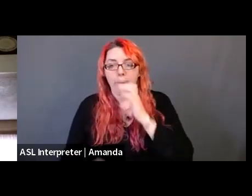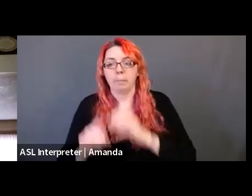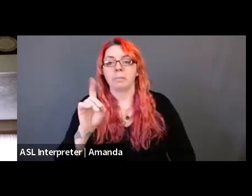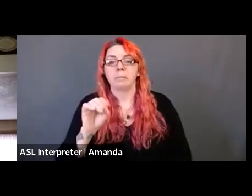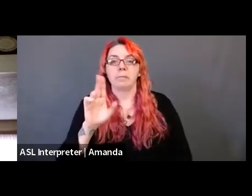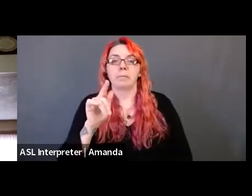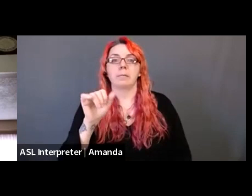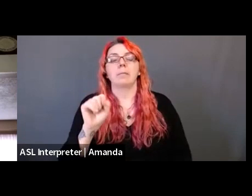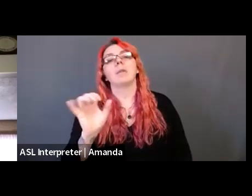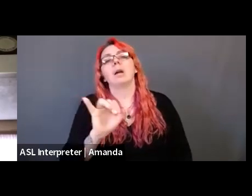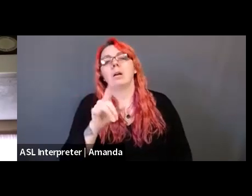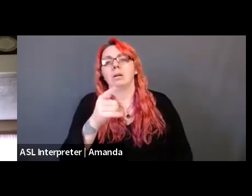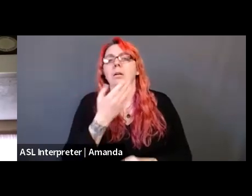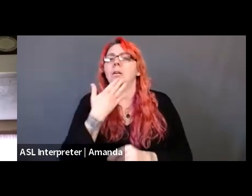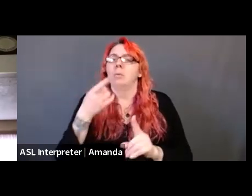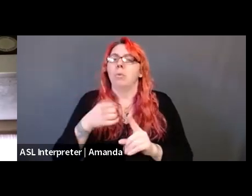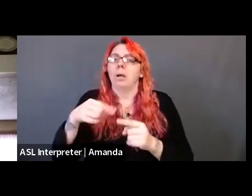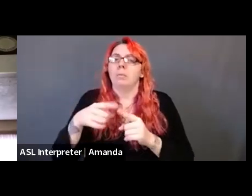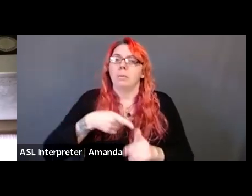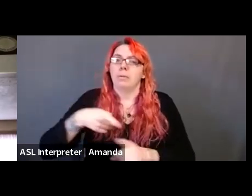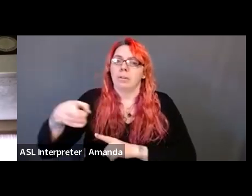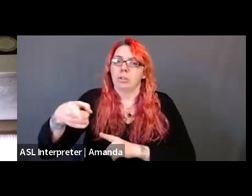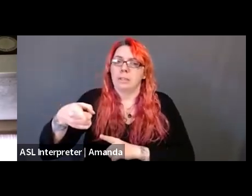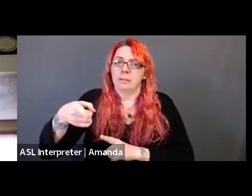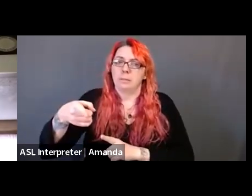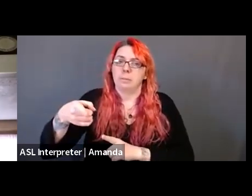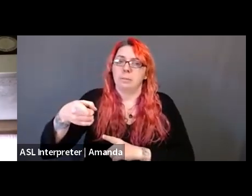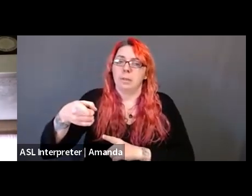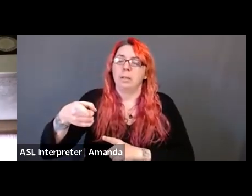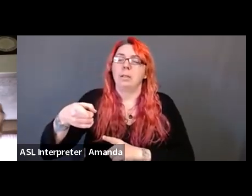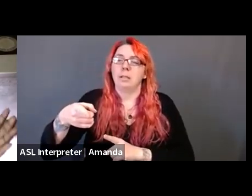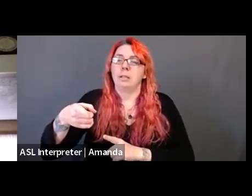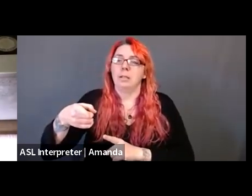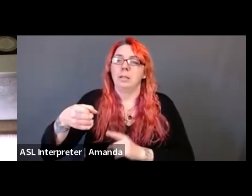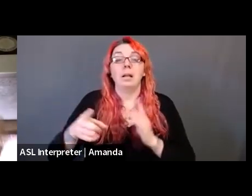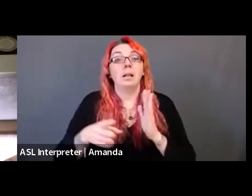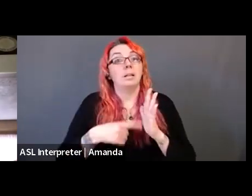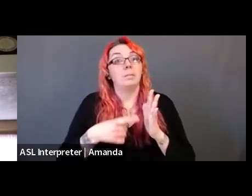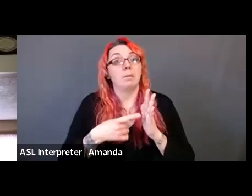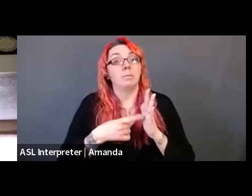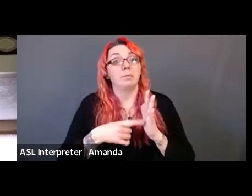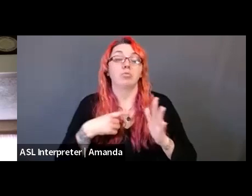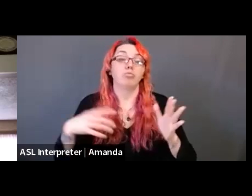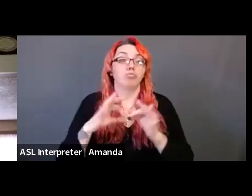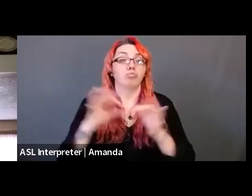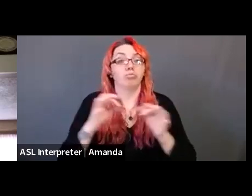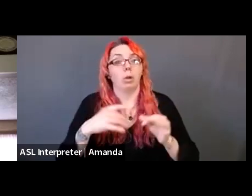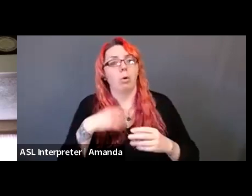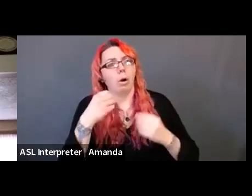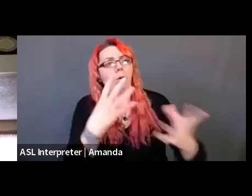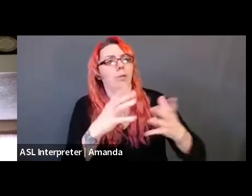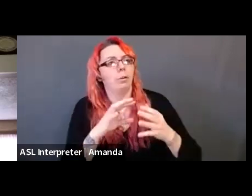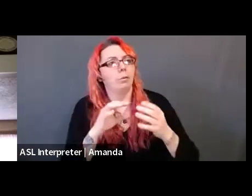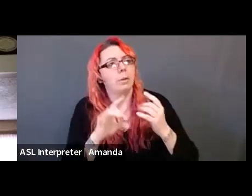this often pushback about, but there's a way that we need to hold, and you hear the word standards, professional standards, right, and a way of doing